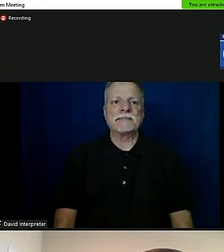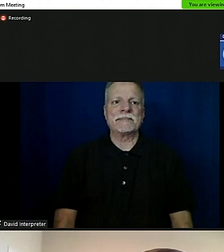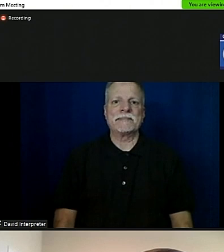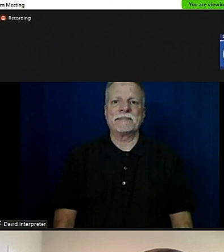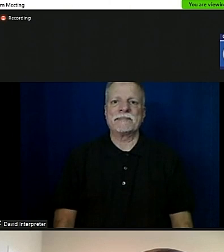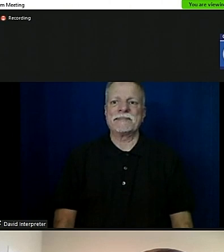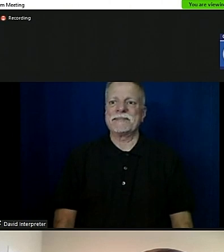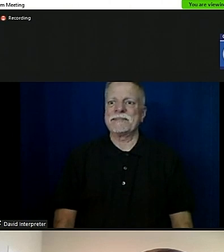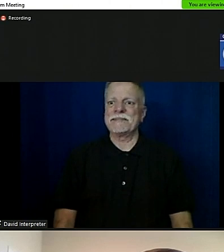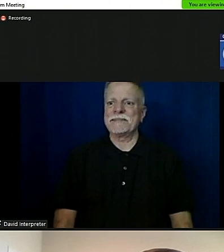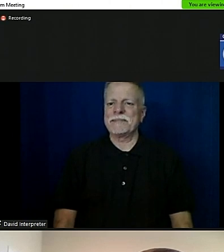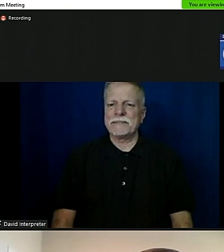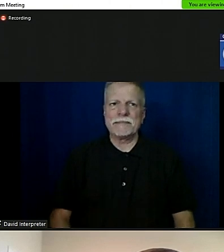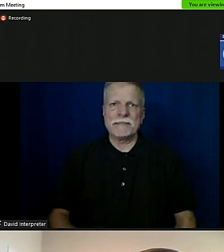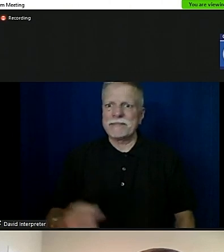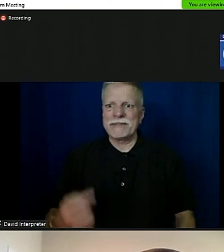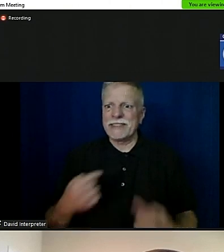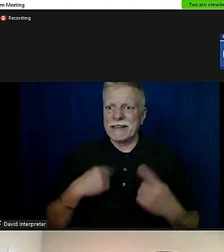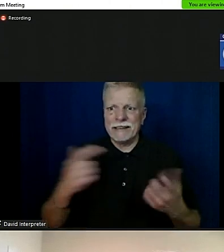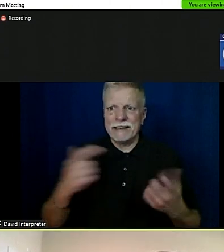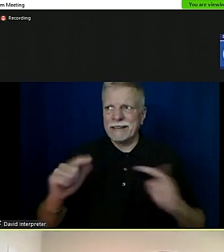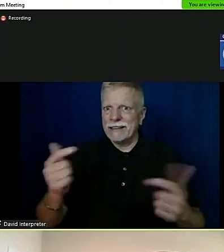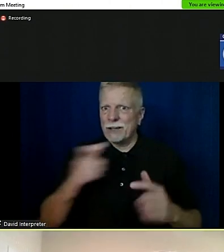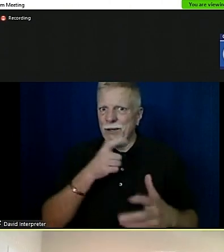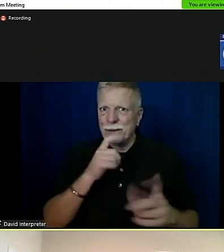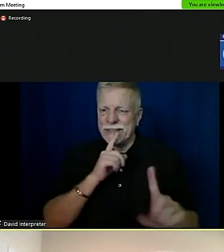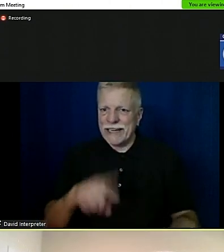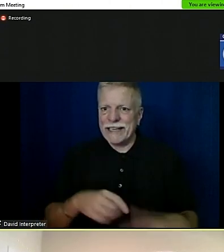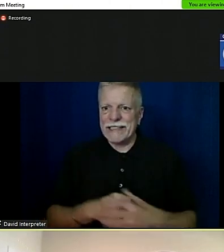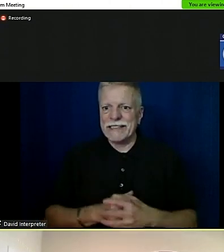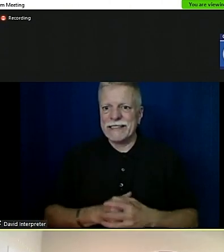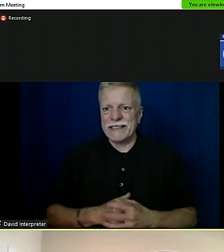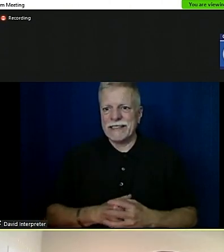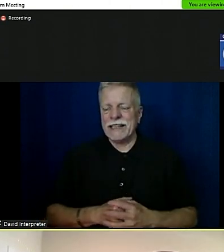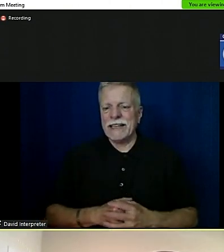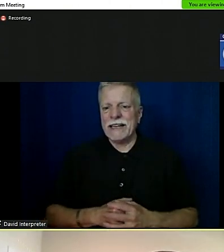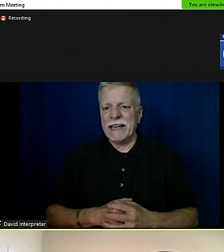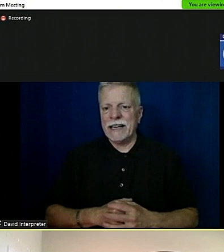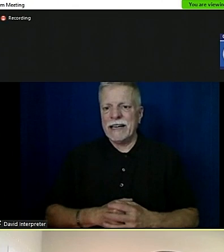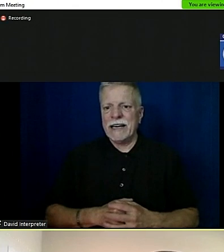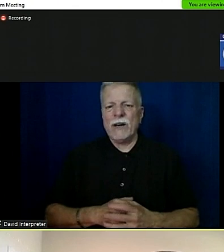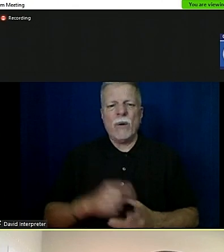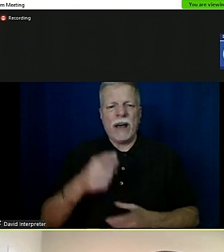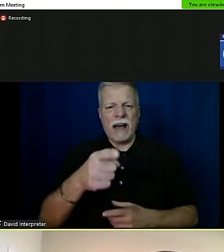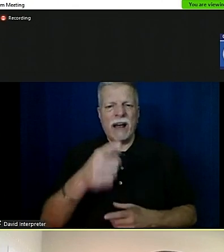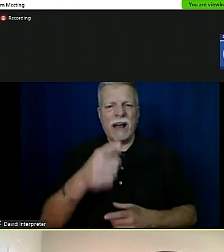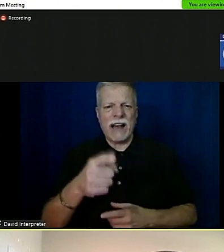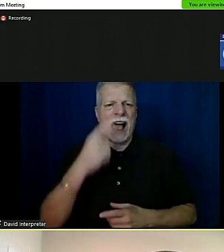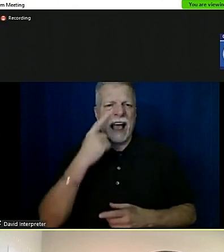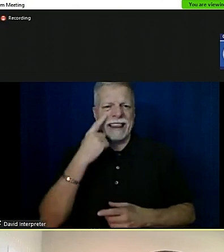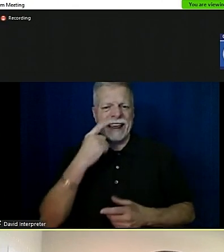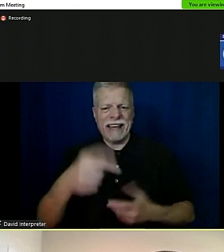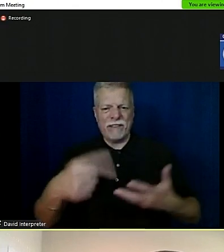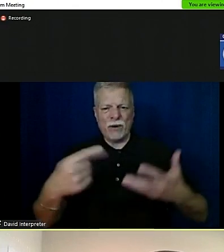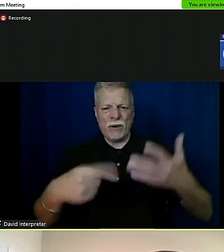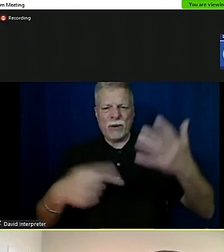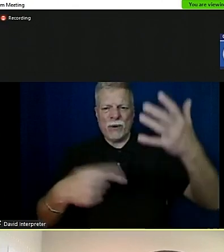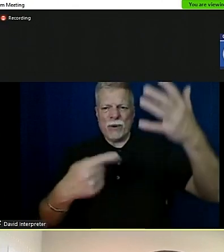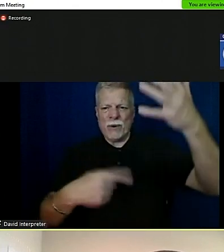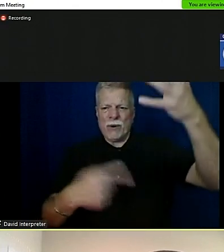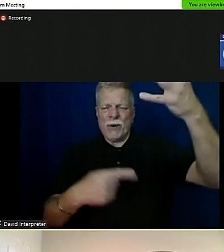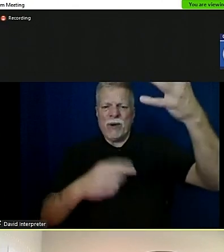You want to take that one, Scott, or you want me to take it? I think we have that slide in here. If you go up a couple slides, you